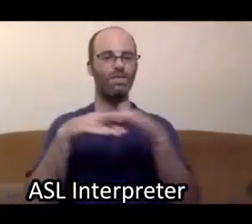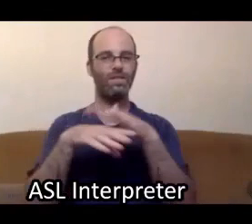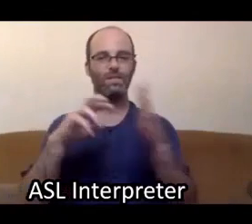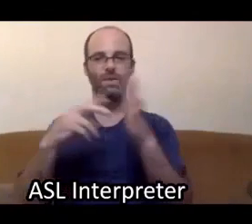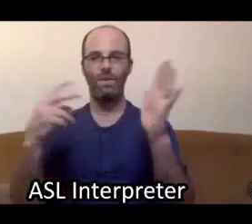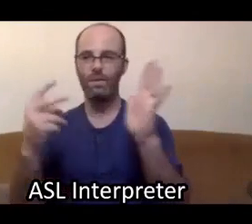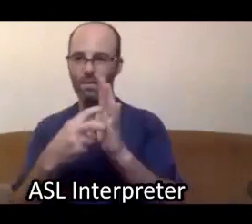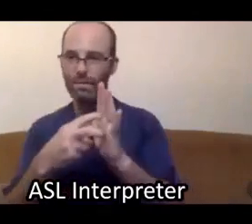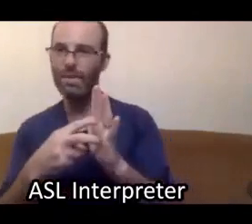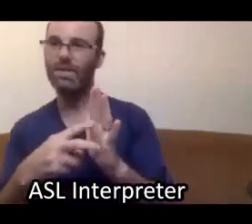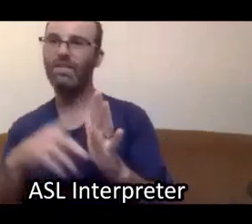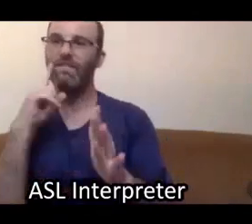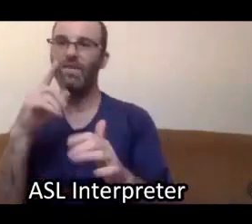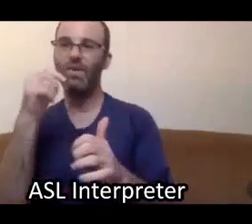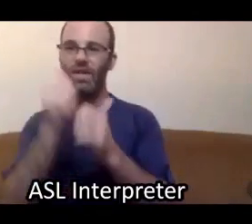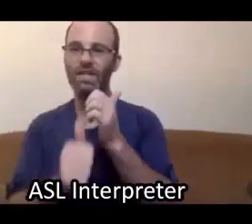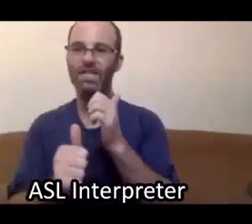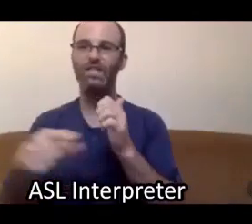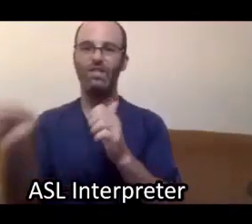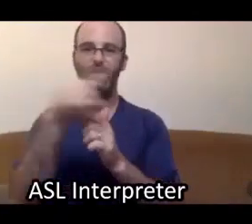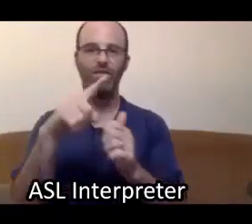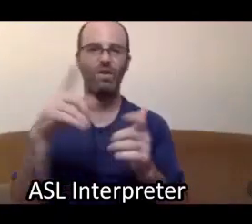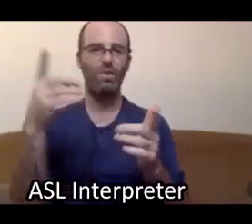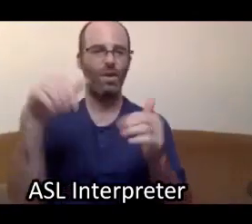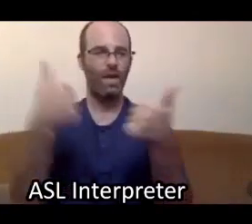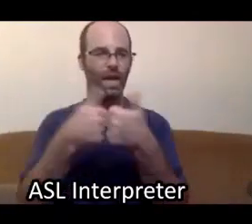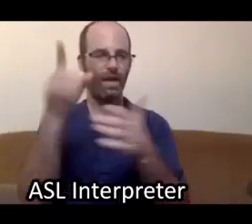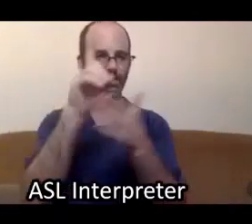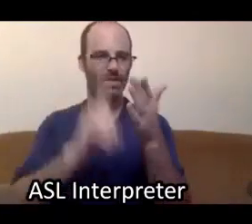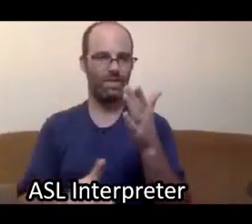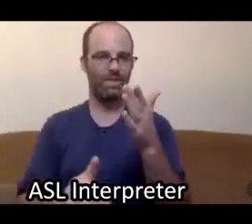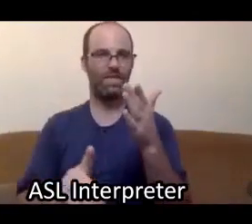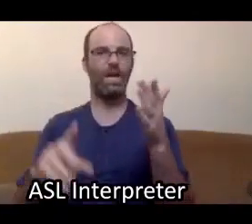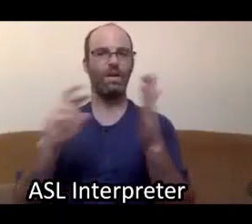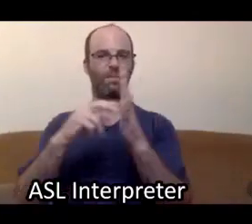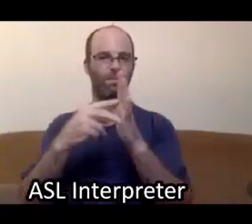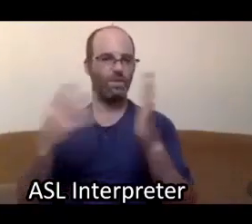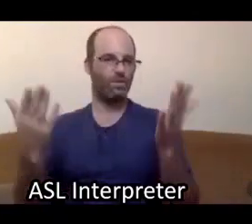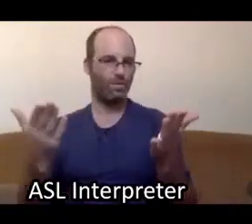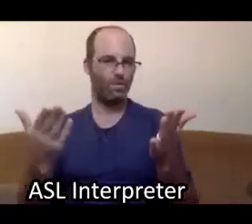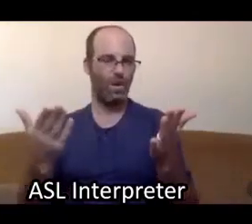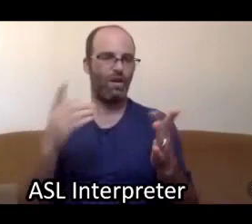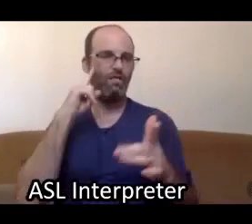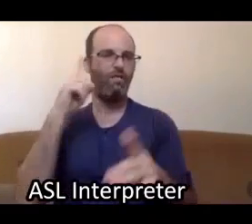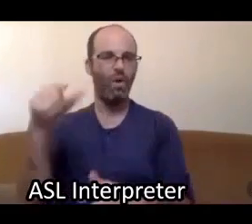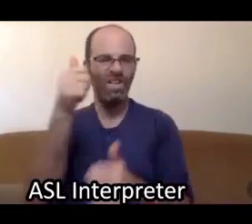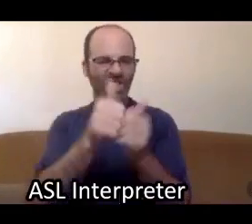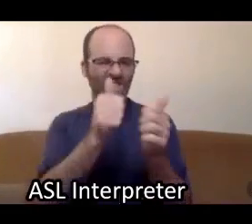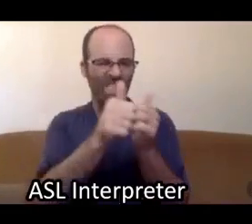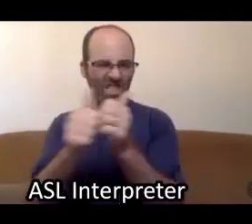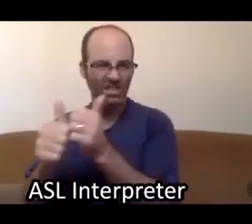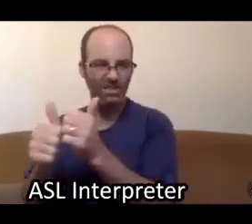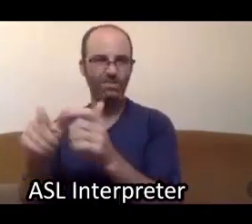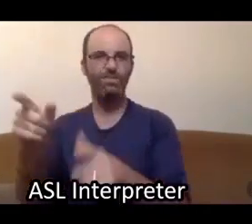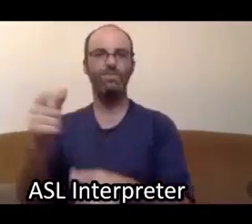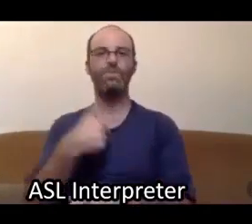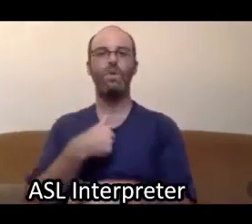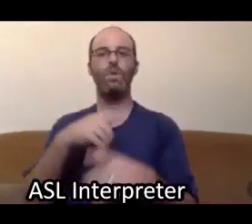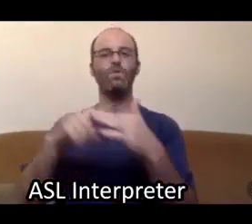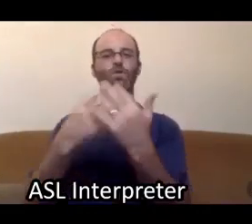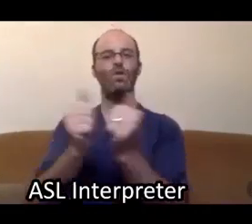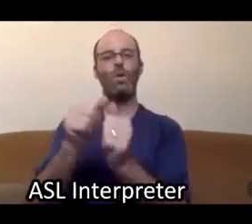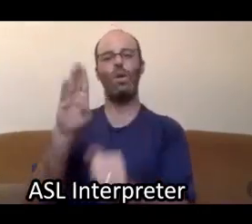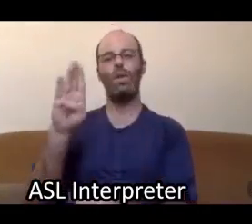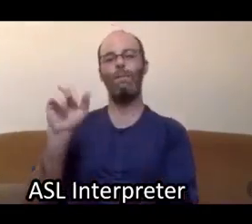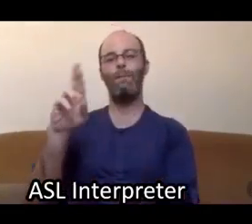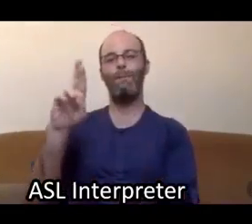person individually. And I'm going to go in the reverse order of what I had just done with our introduction. So, Barney, what